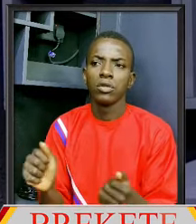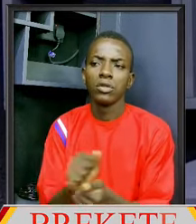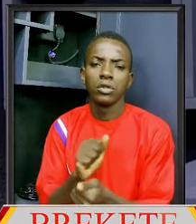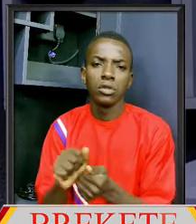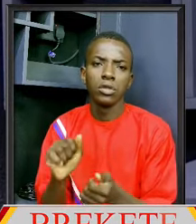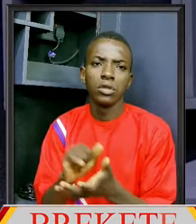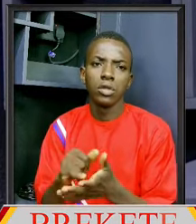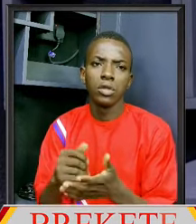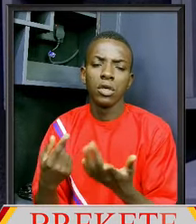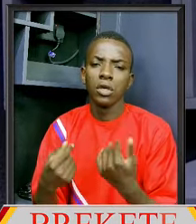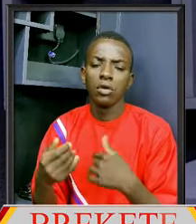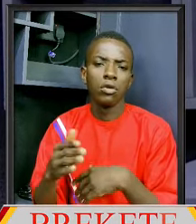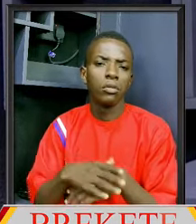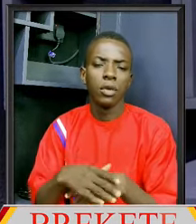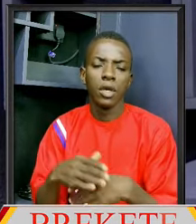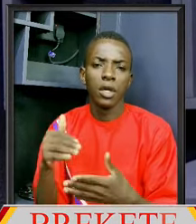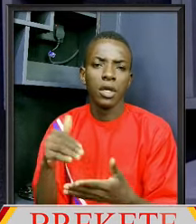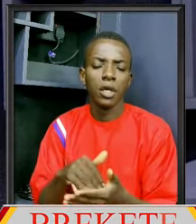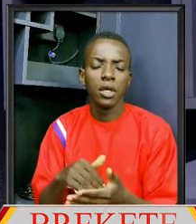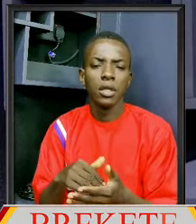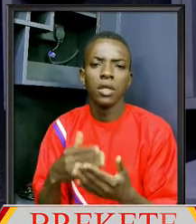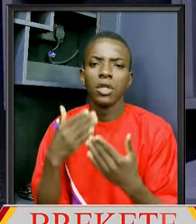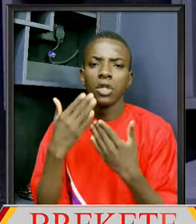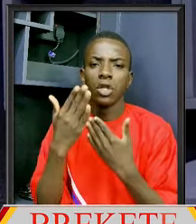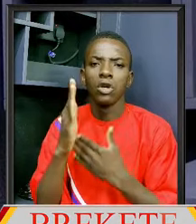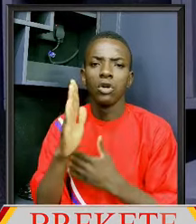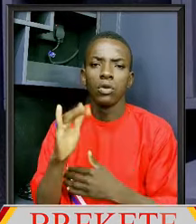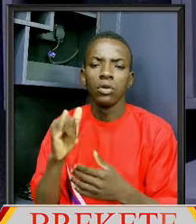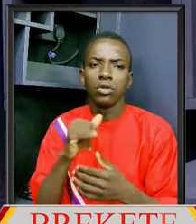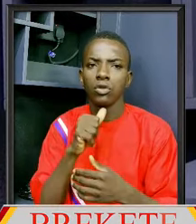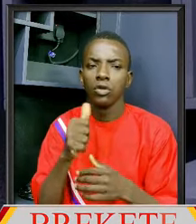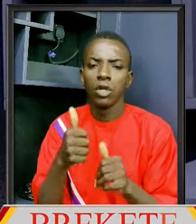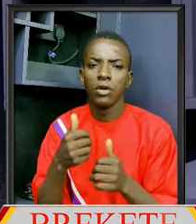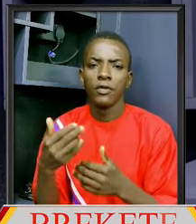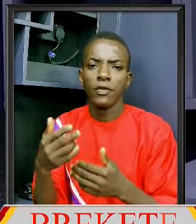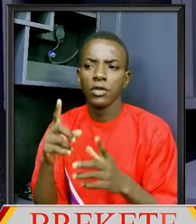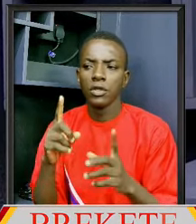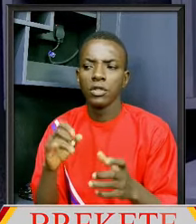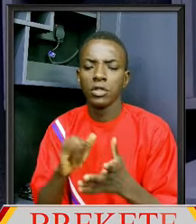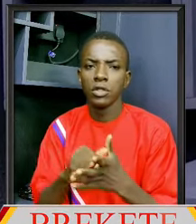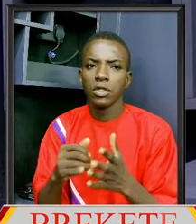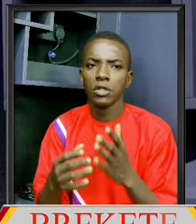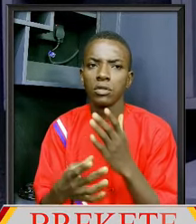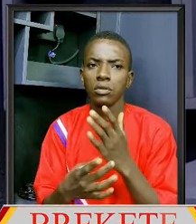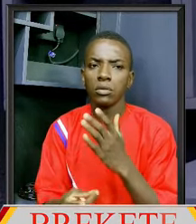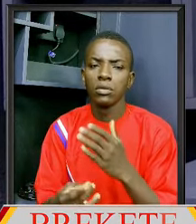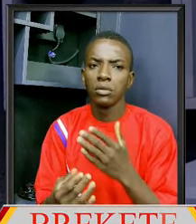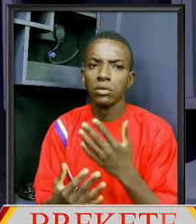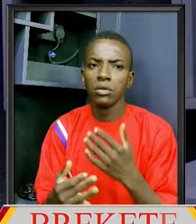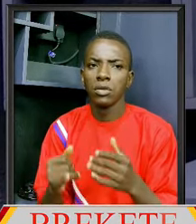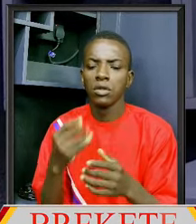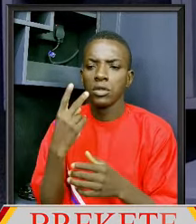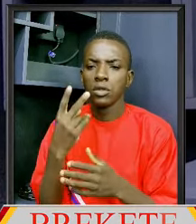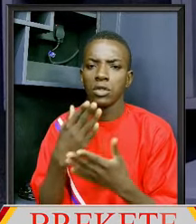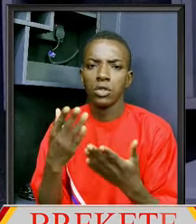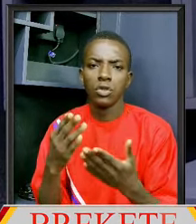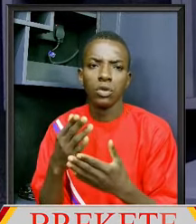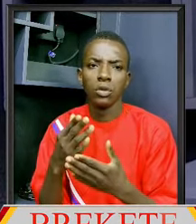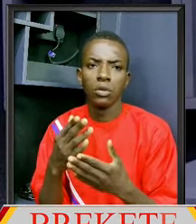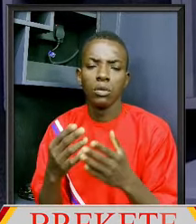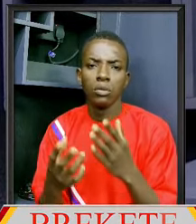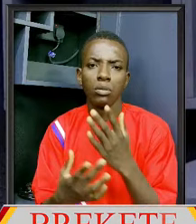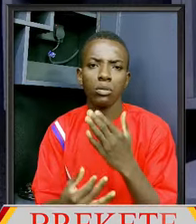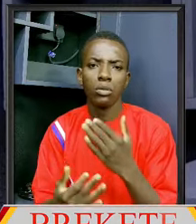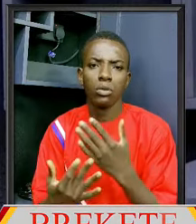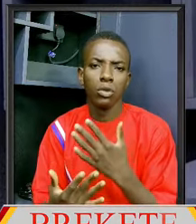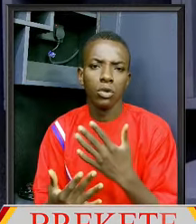they no go feel recover again. Thank God, even say no be every test, then they draw blood. They get one where I been see where somebody they draw